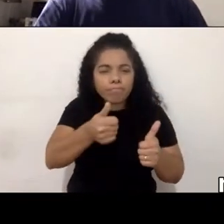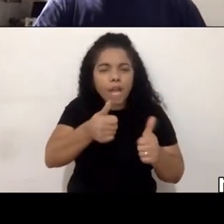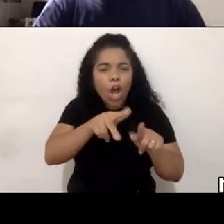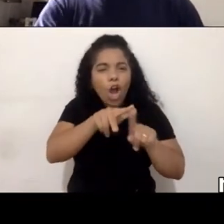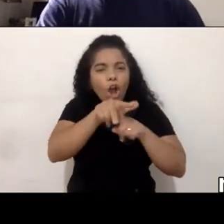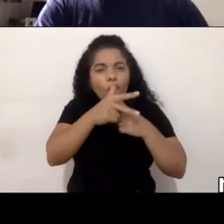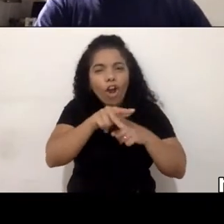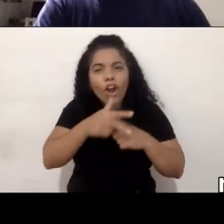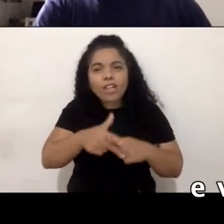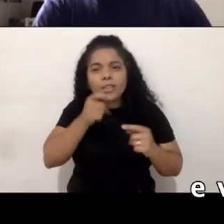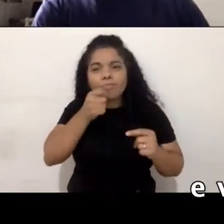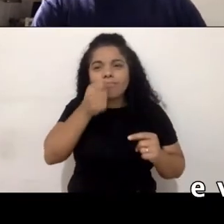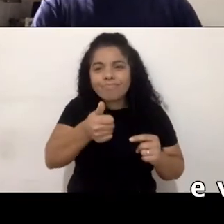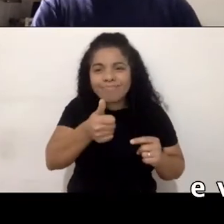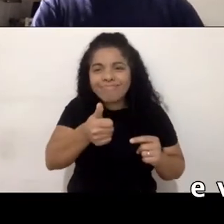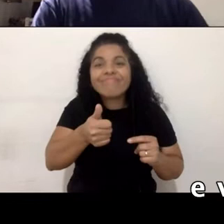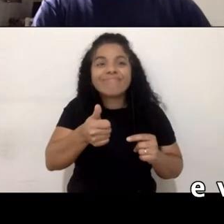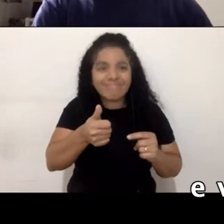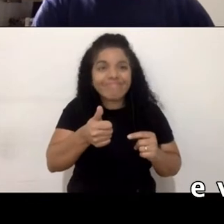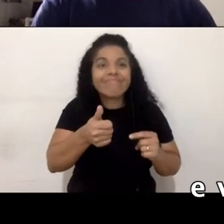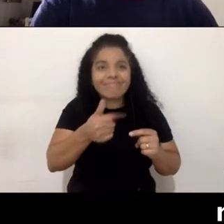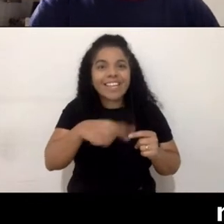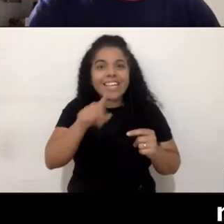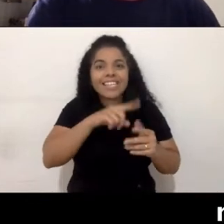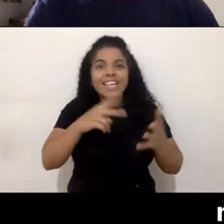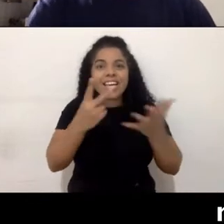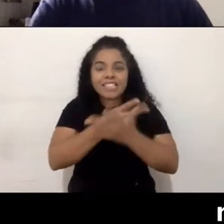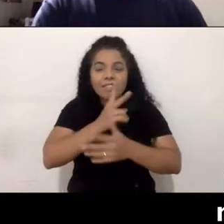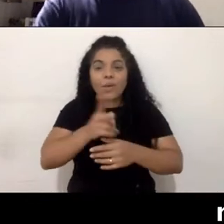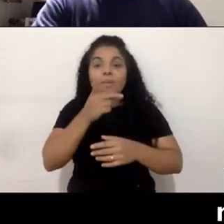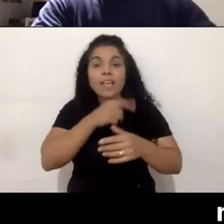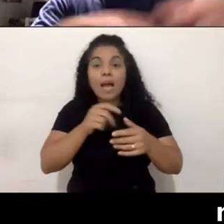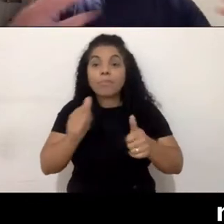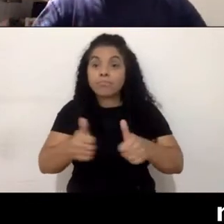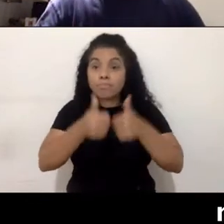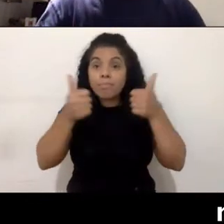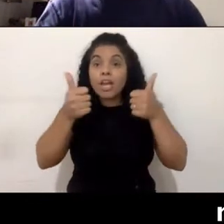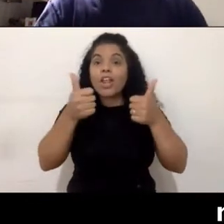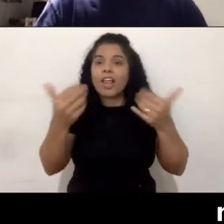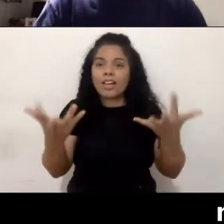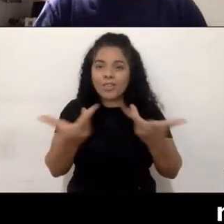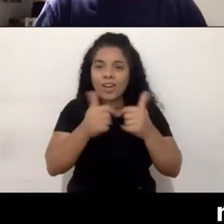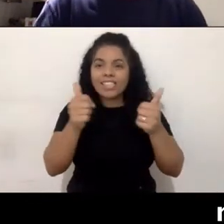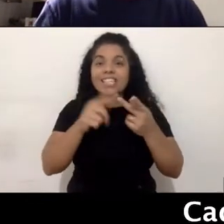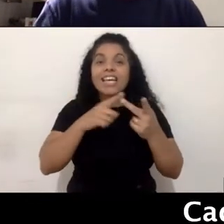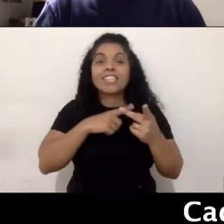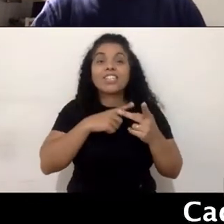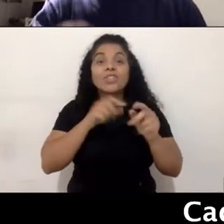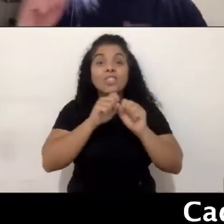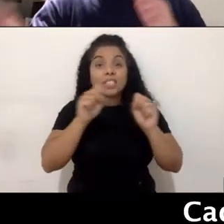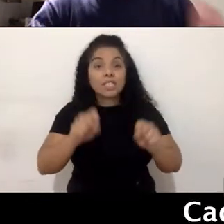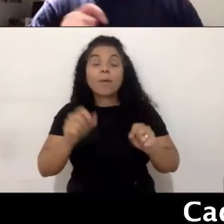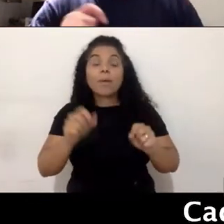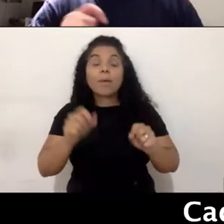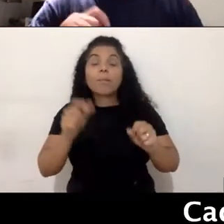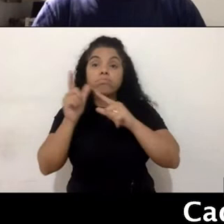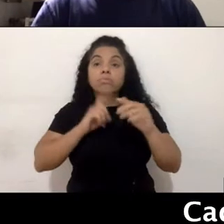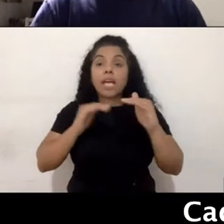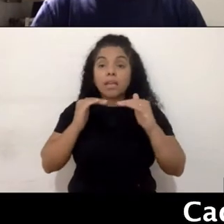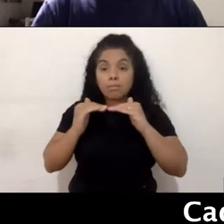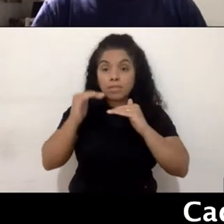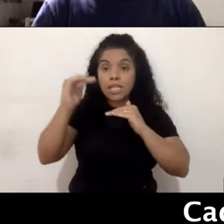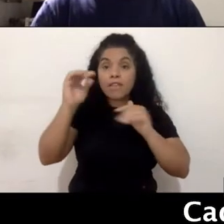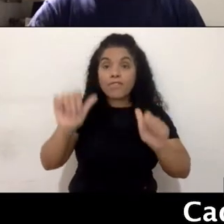the quality of your system, you can reduce technical debt, you can have a higher level of quality in your system overall, because you are